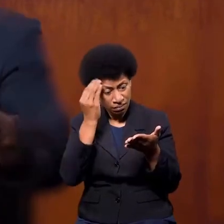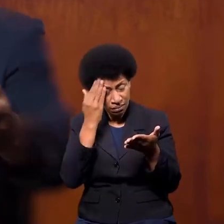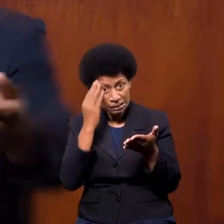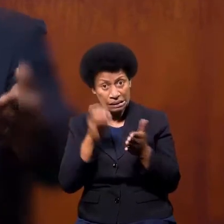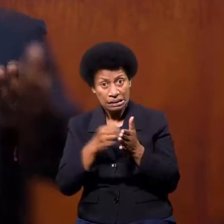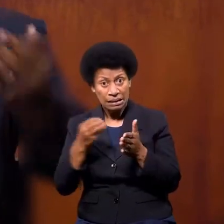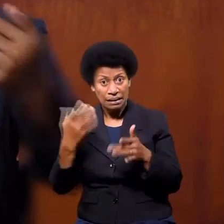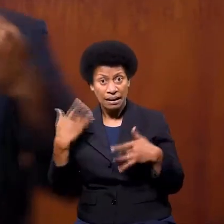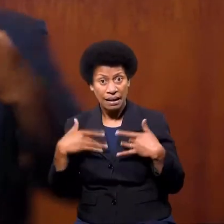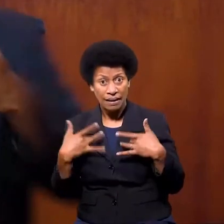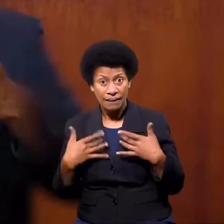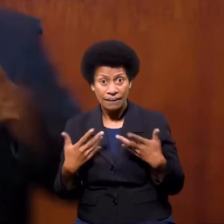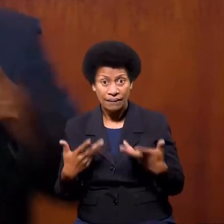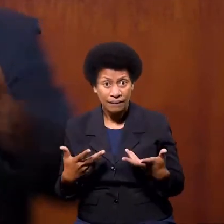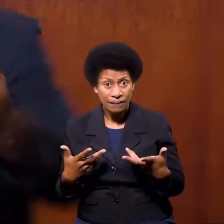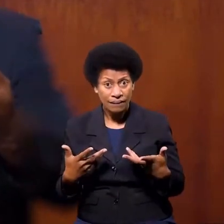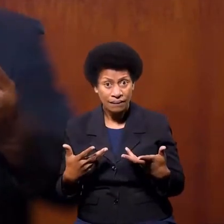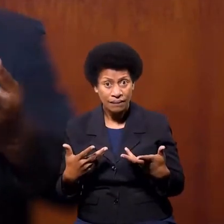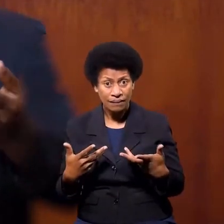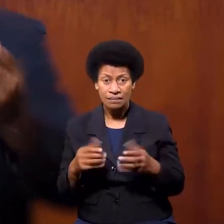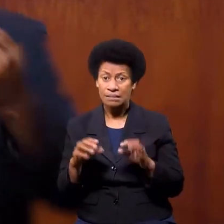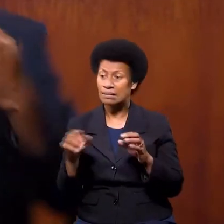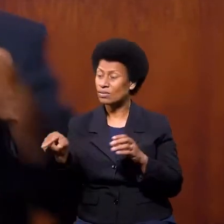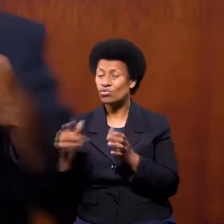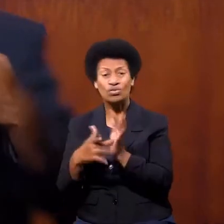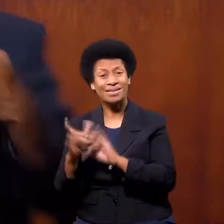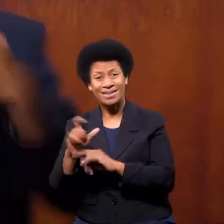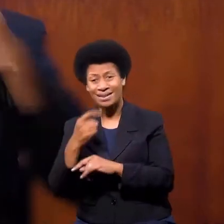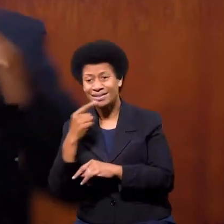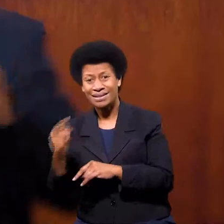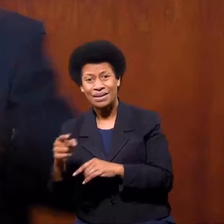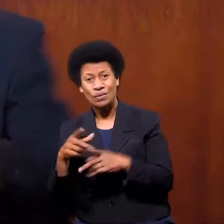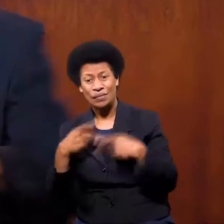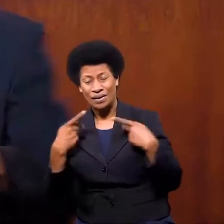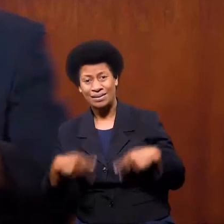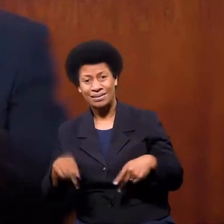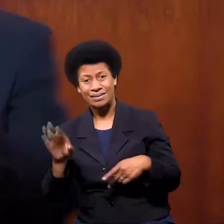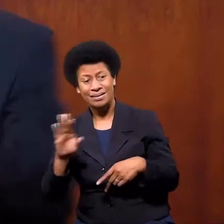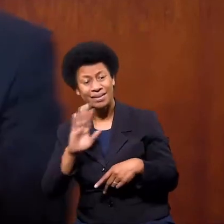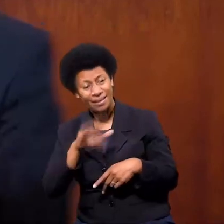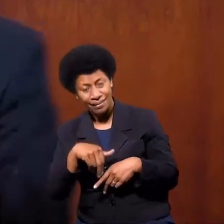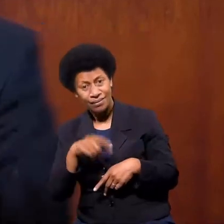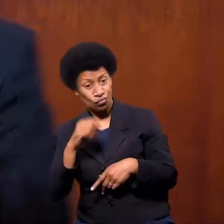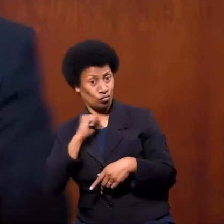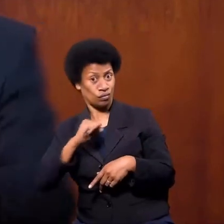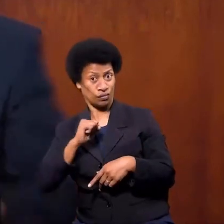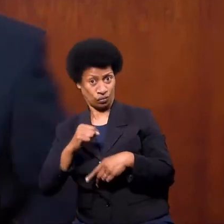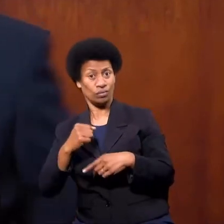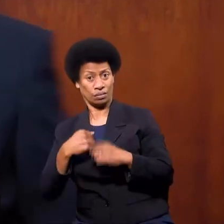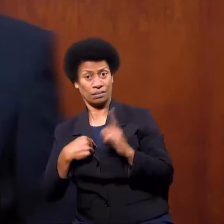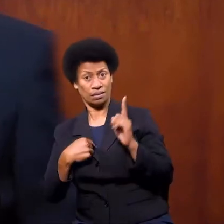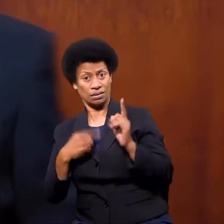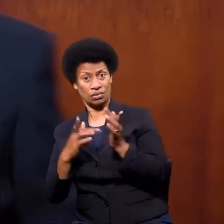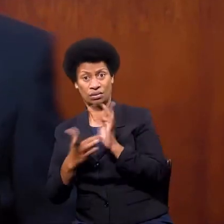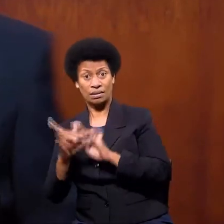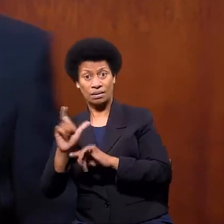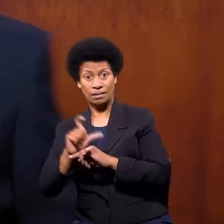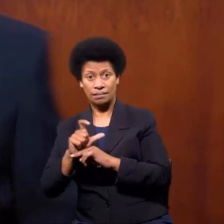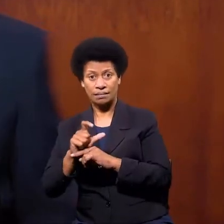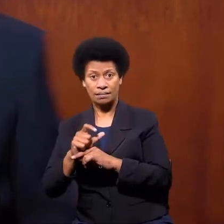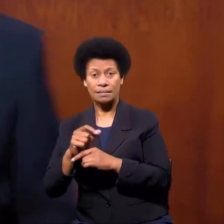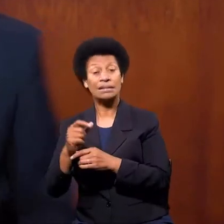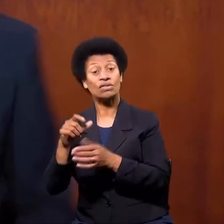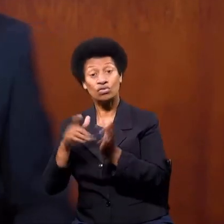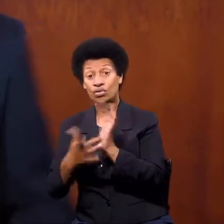you refuse to come to me, Jesus told the Pharisees. You refuse to come to me to have eternal life. Eternal life is